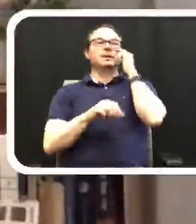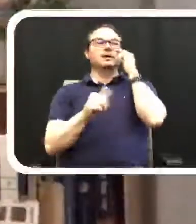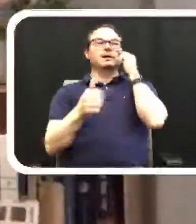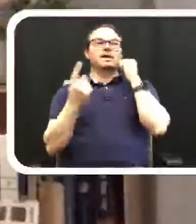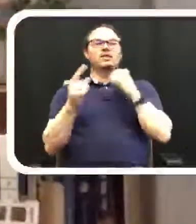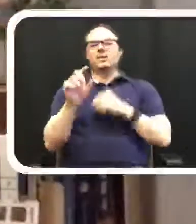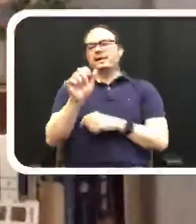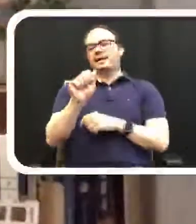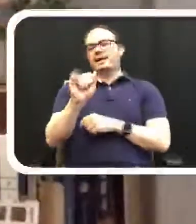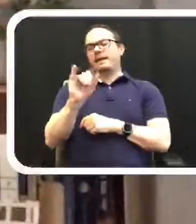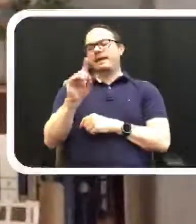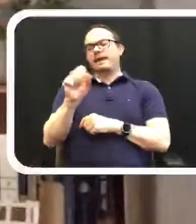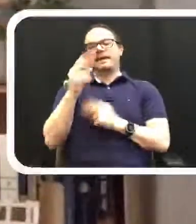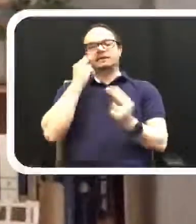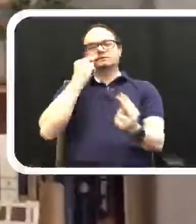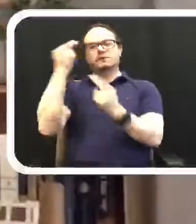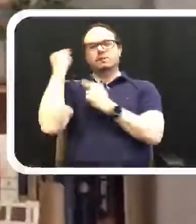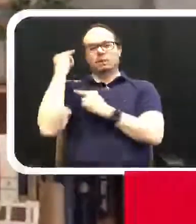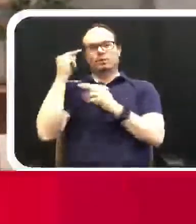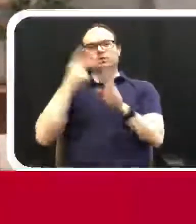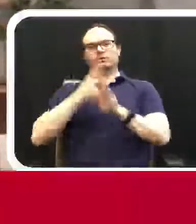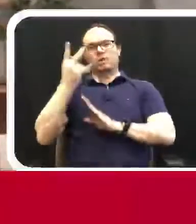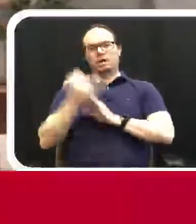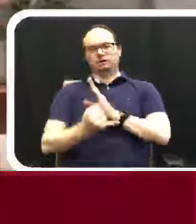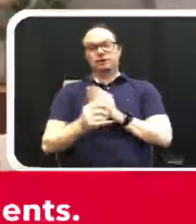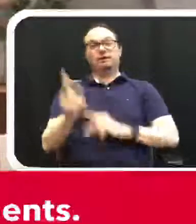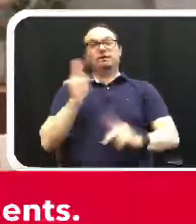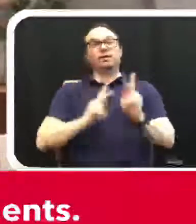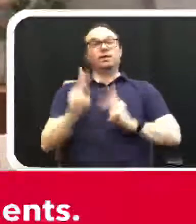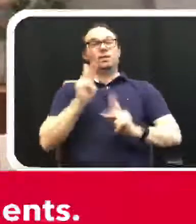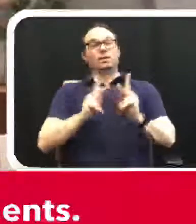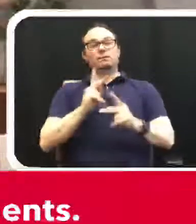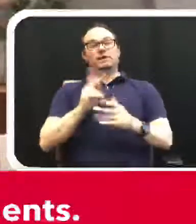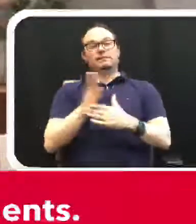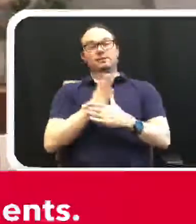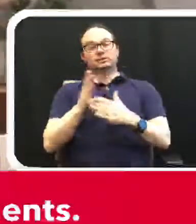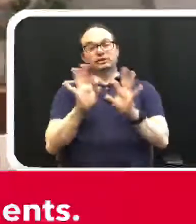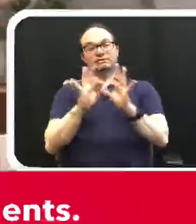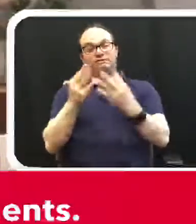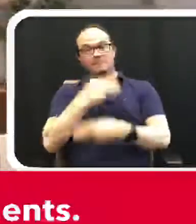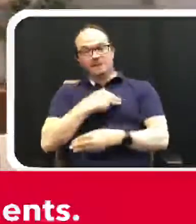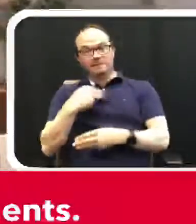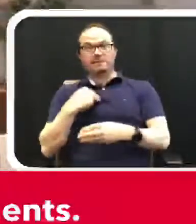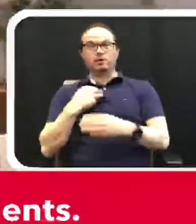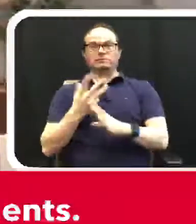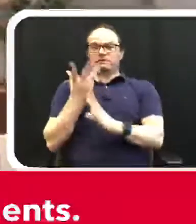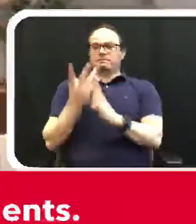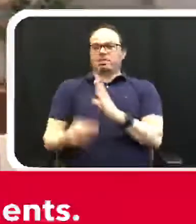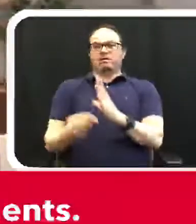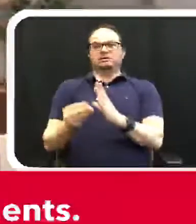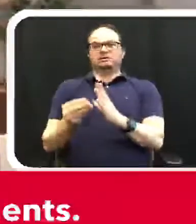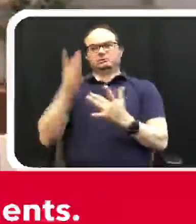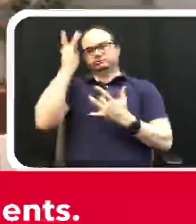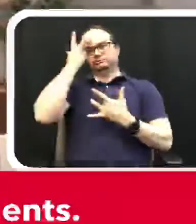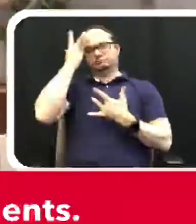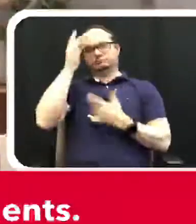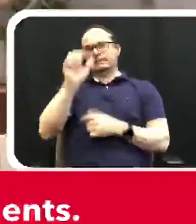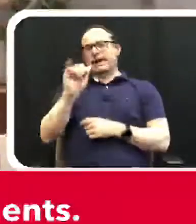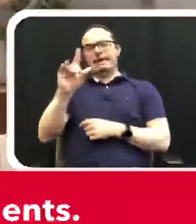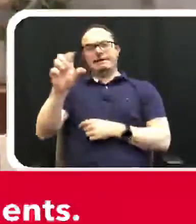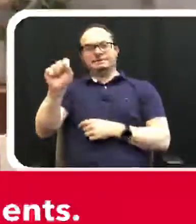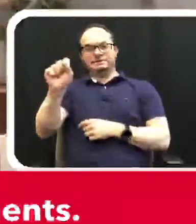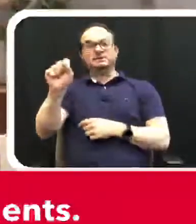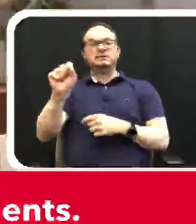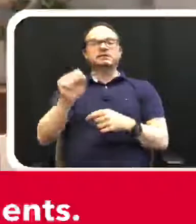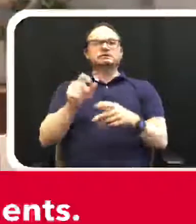AIDS Memorial Project, where people share family members or friends that they've lost to AIDS, and they tell the